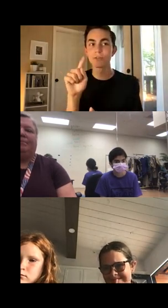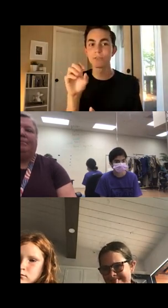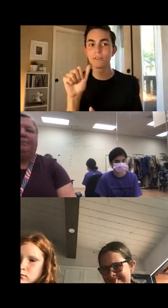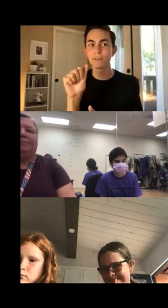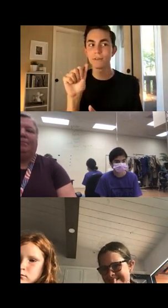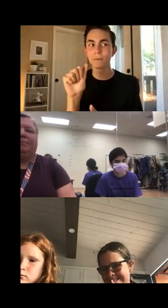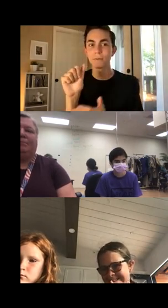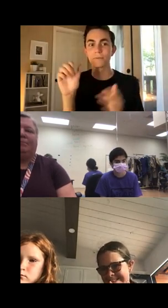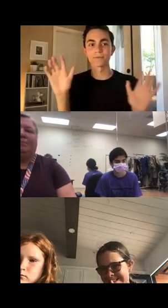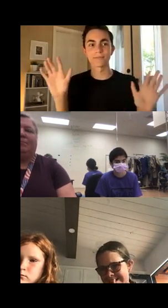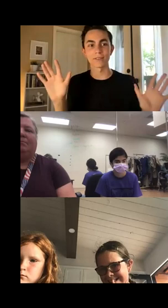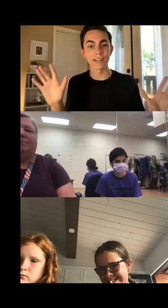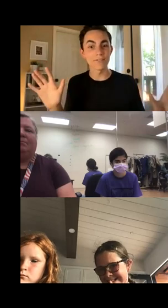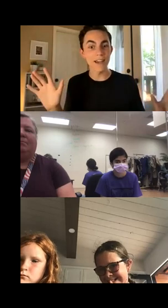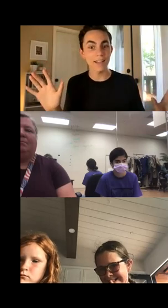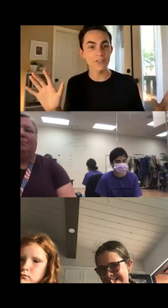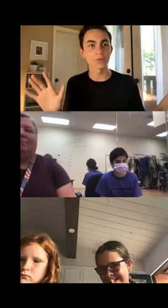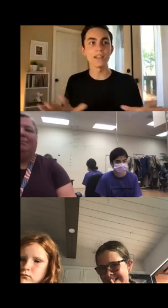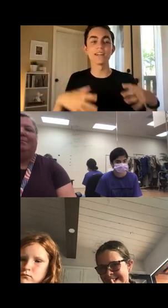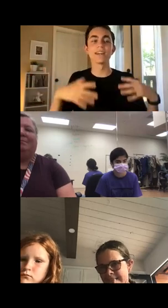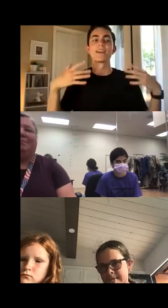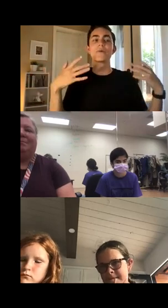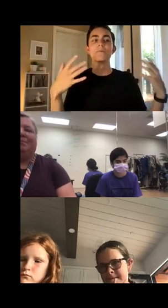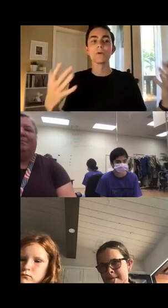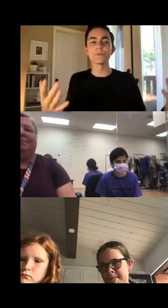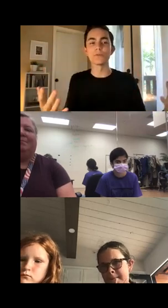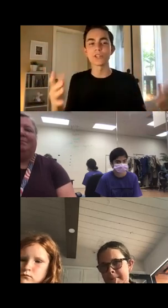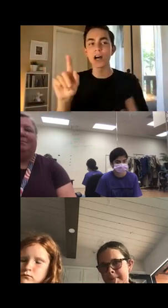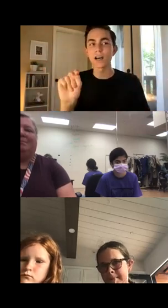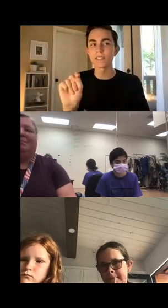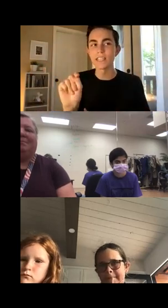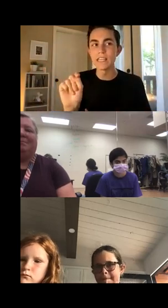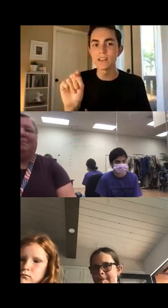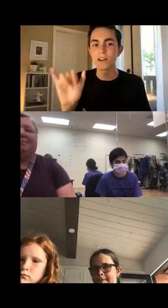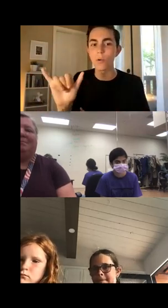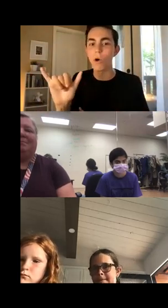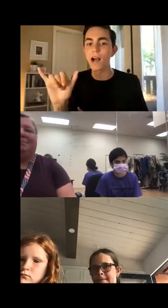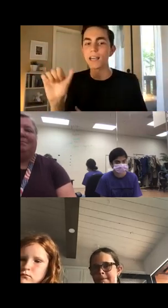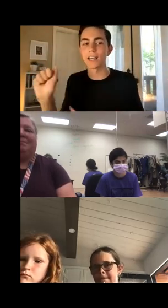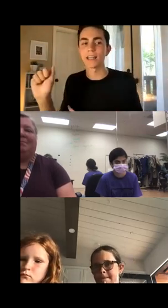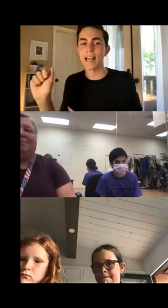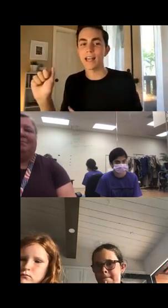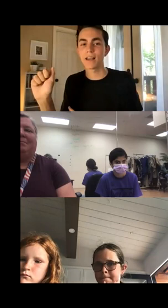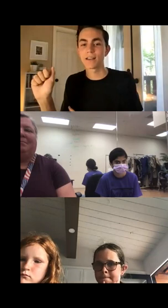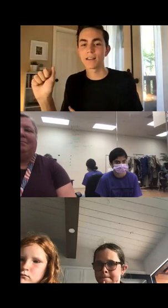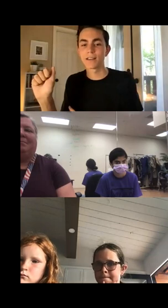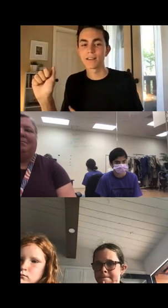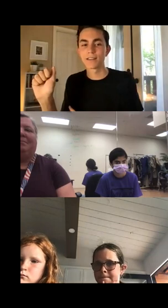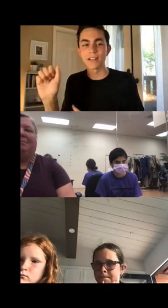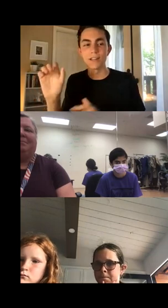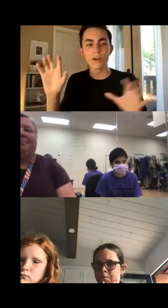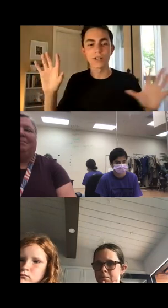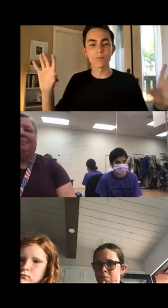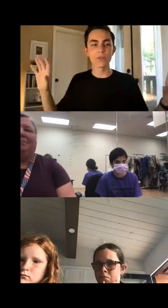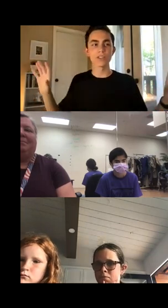signed, that was kind of fast, right? But you saw a T, a Y, and an A.